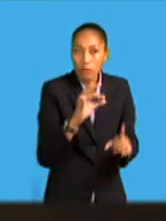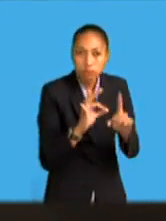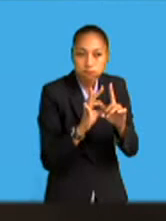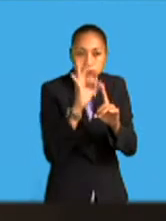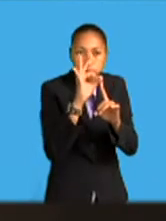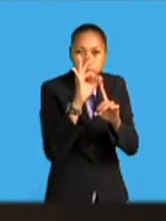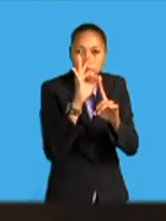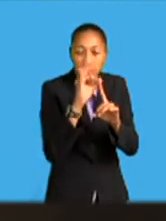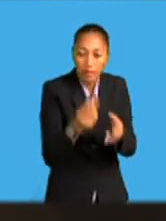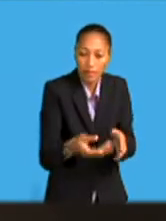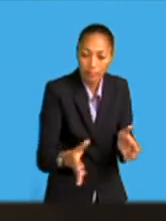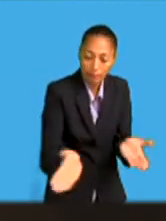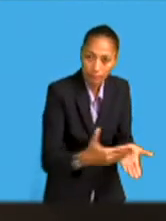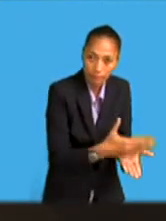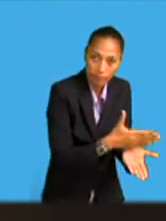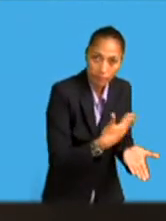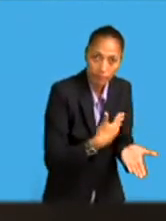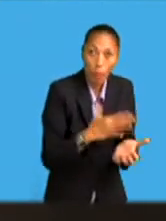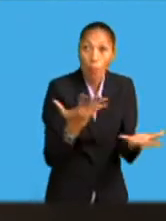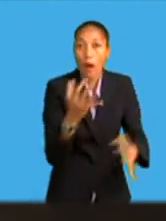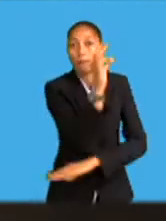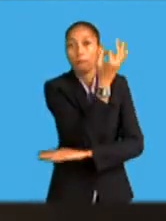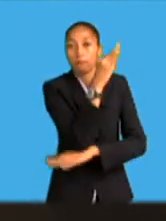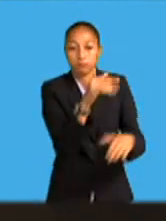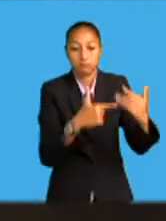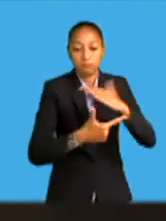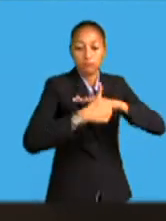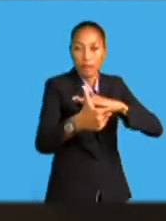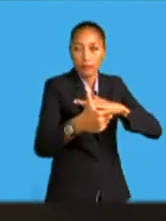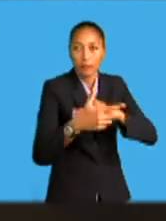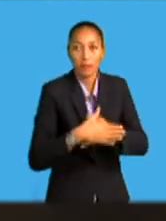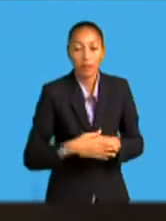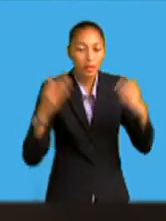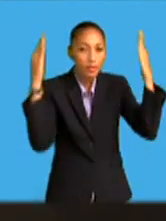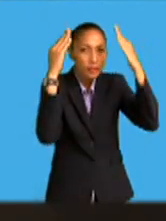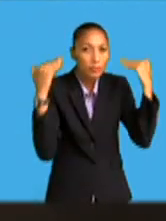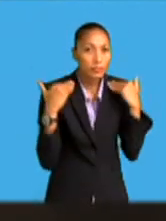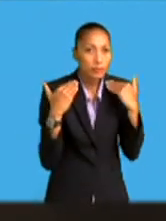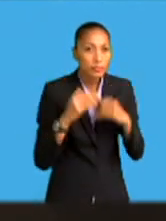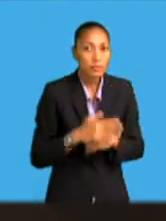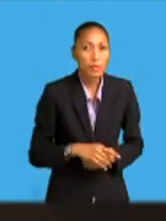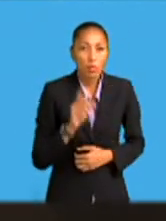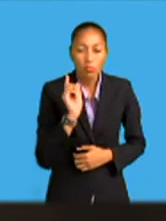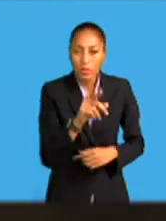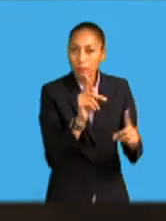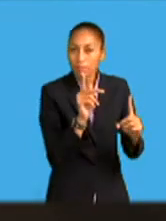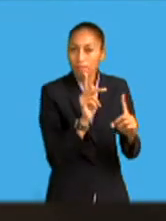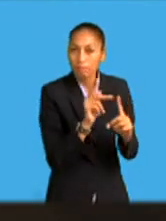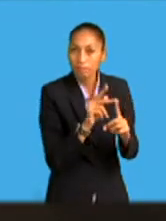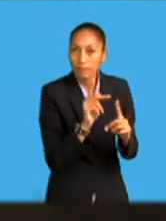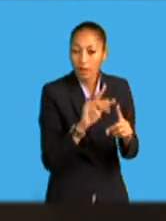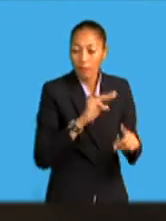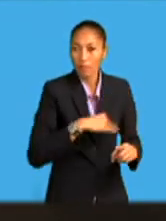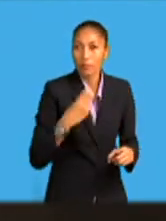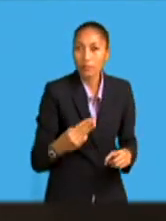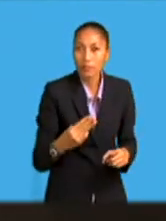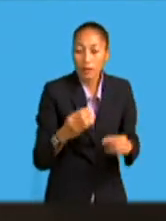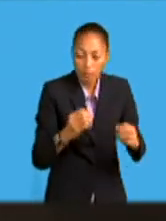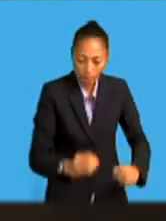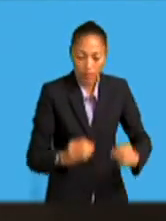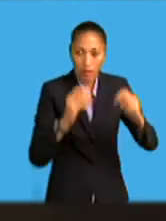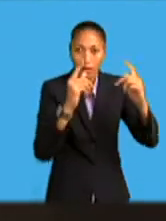productivity at the forest community level. Madam Speaker, one of the priorities of my ministry is to